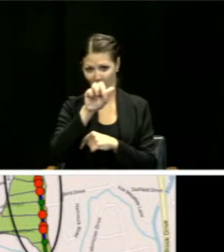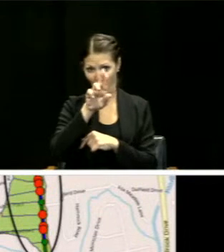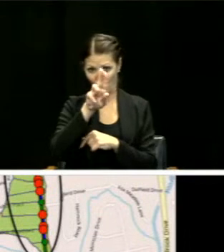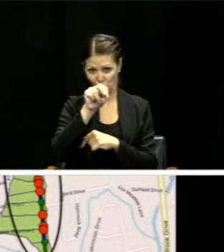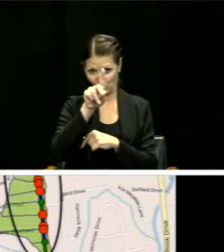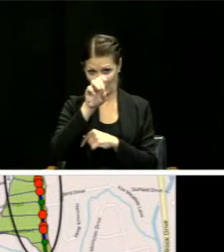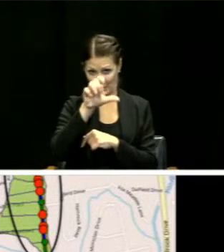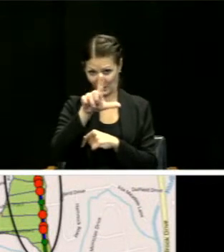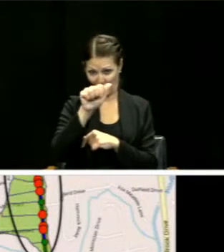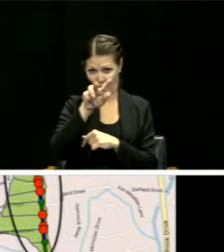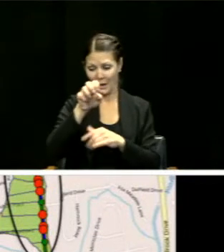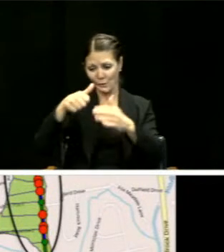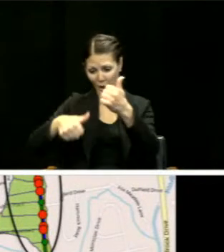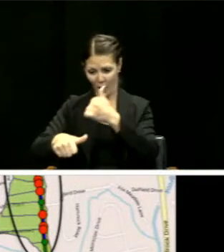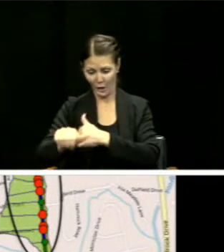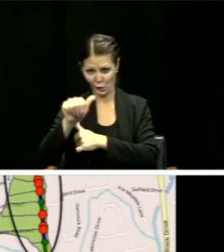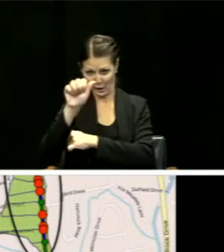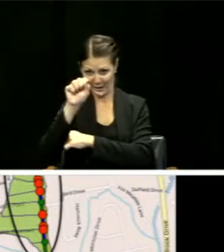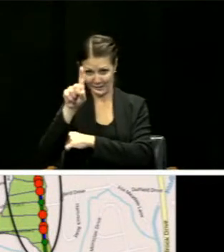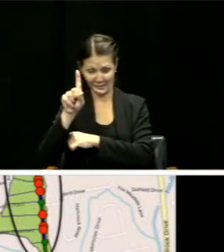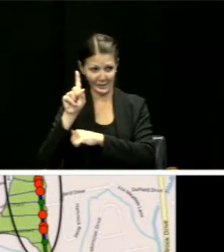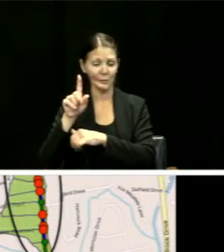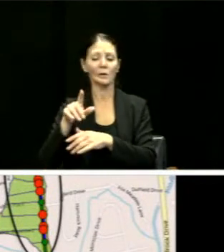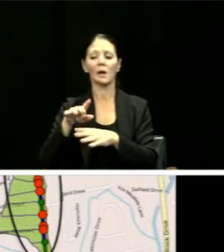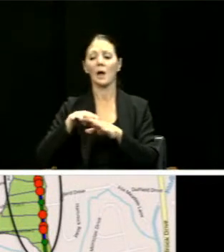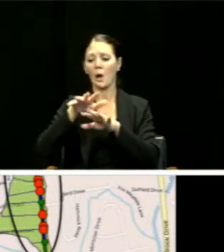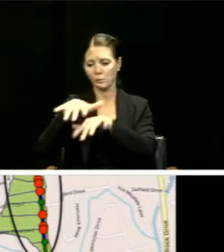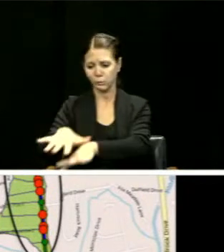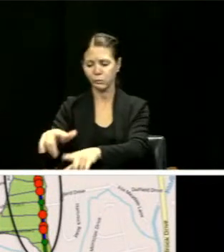under the School for the Deaf and discharges to Trout Brook.